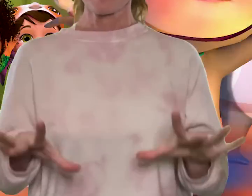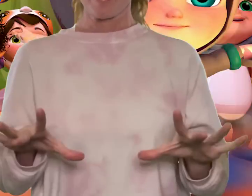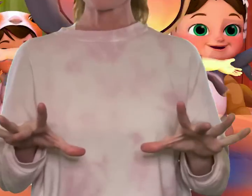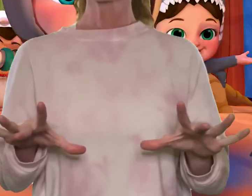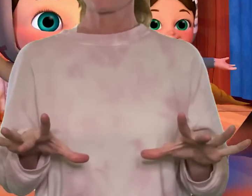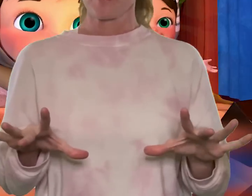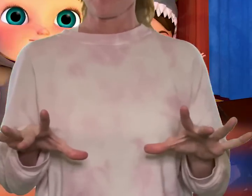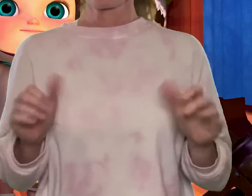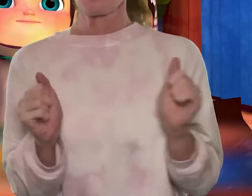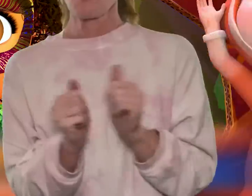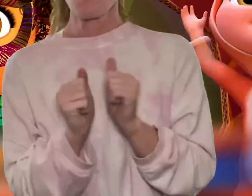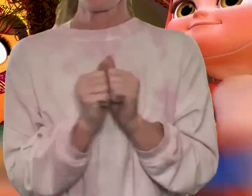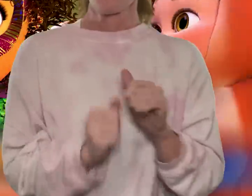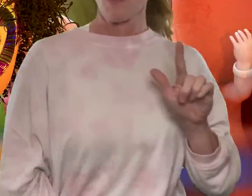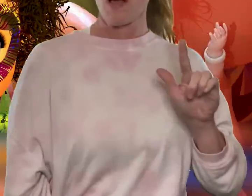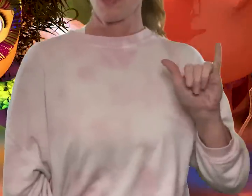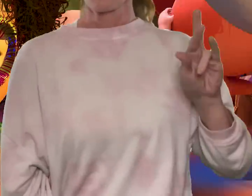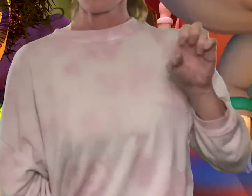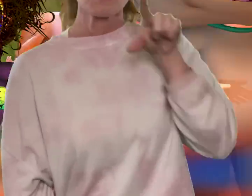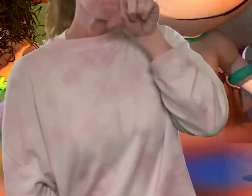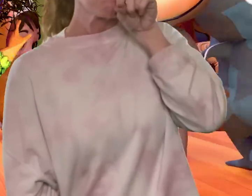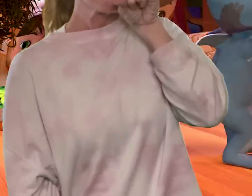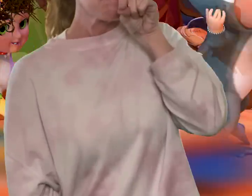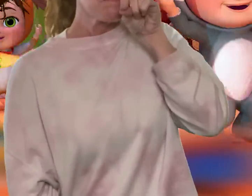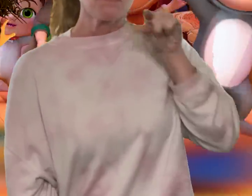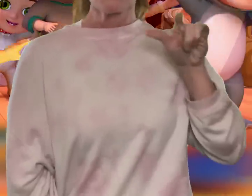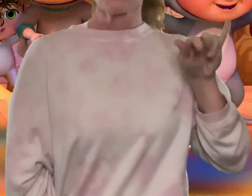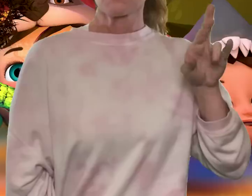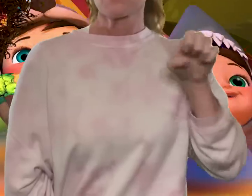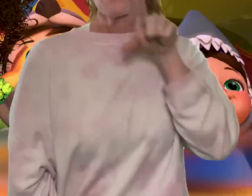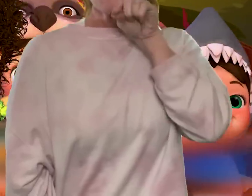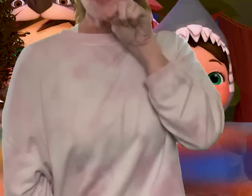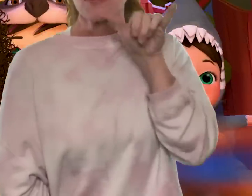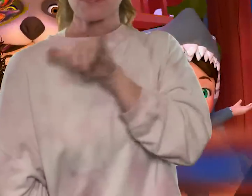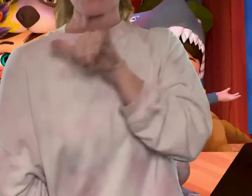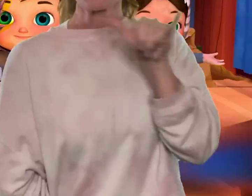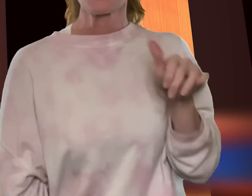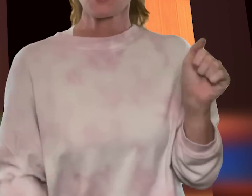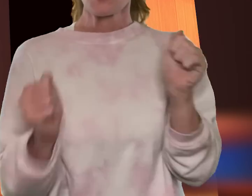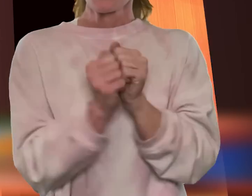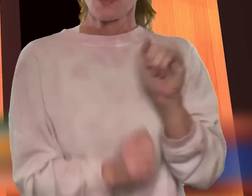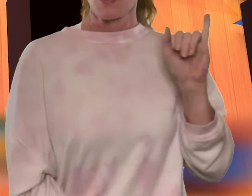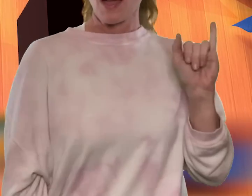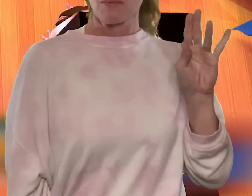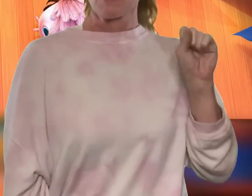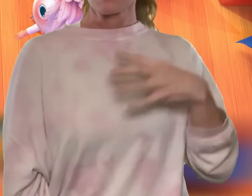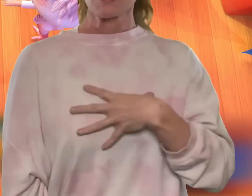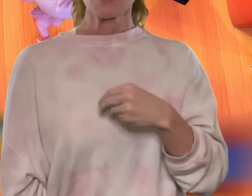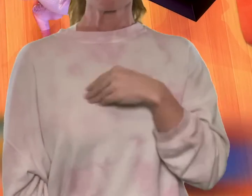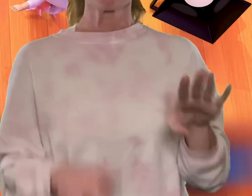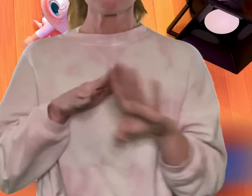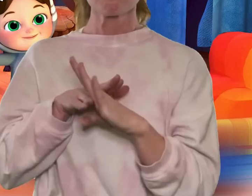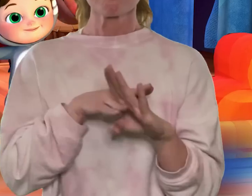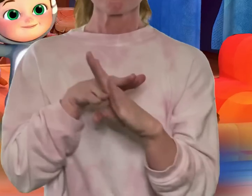in Australia with liar Birds too with liar Birds too with IIs and